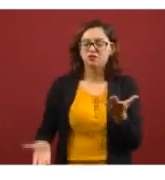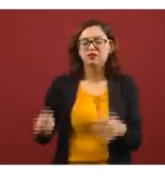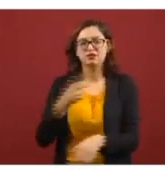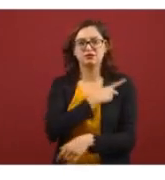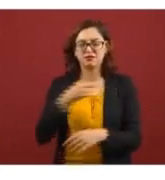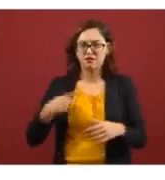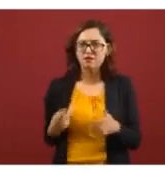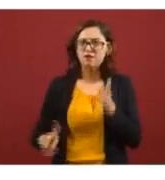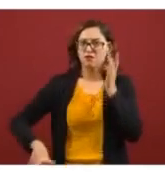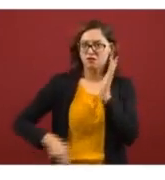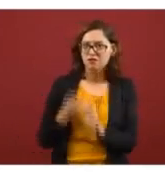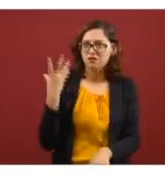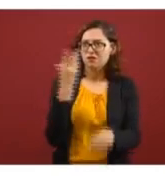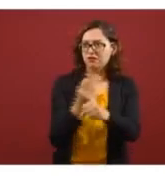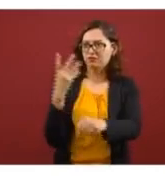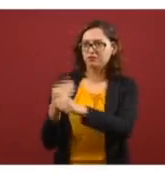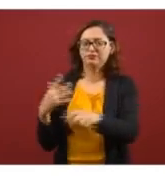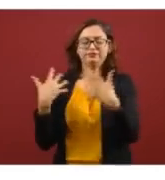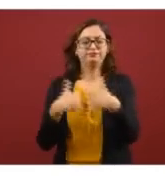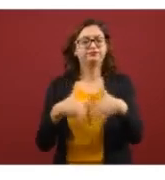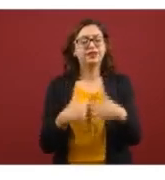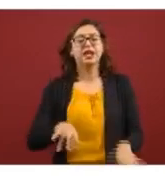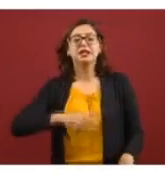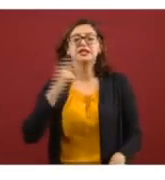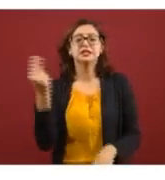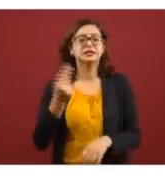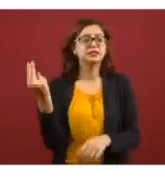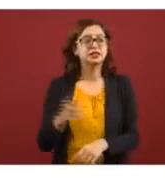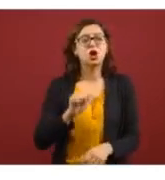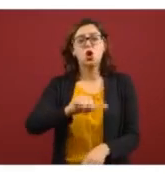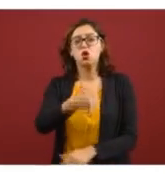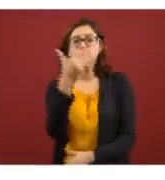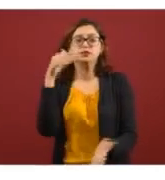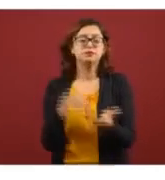236 establecimientos de salud se requieren